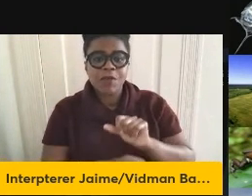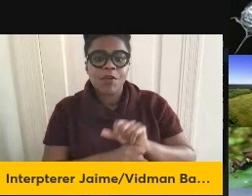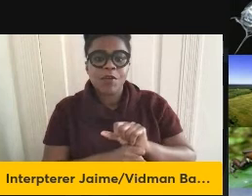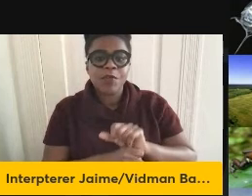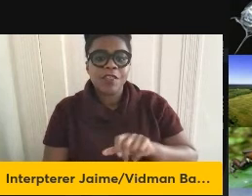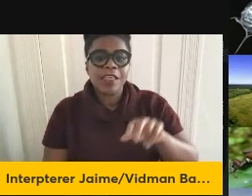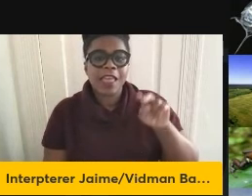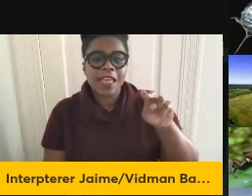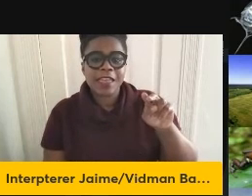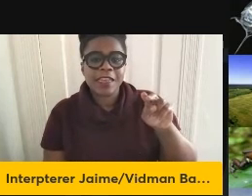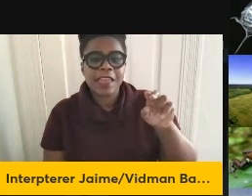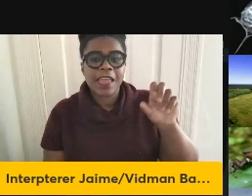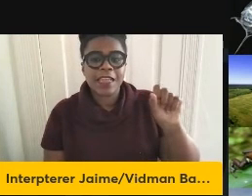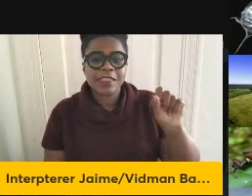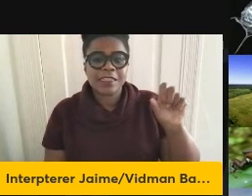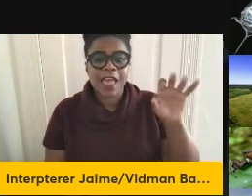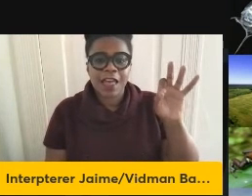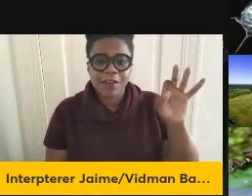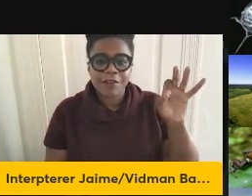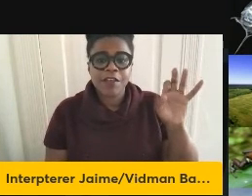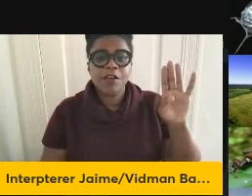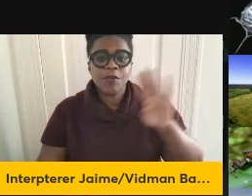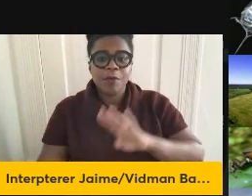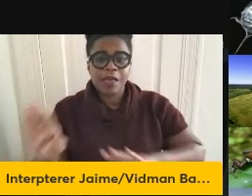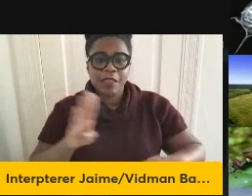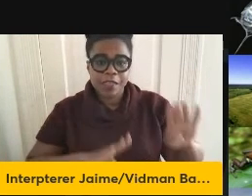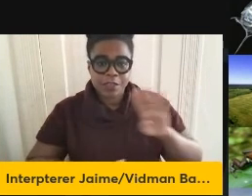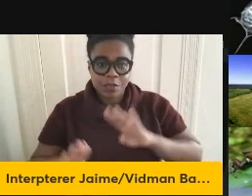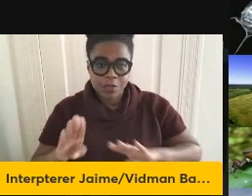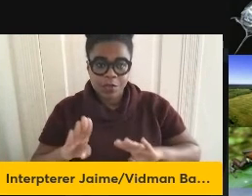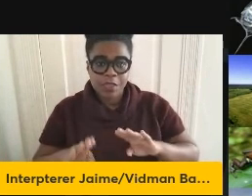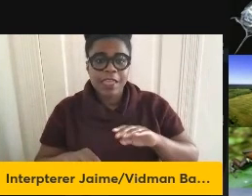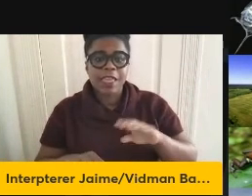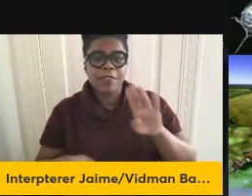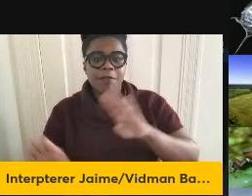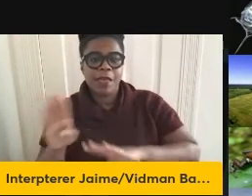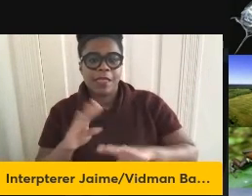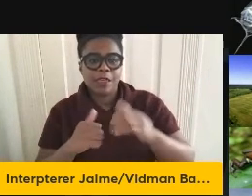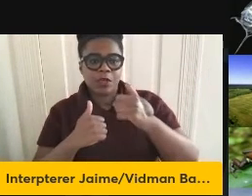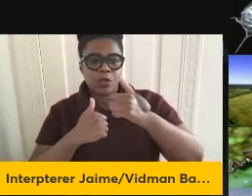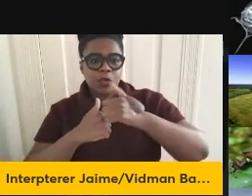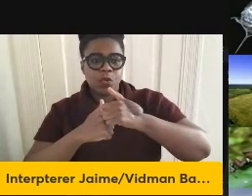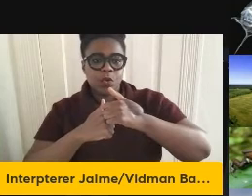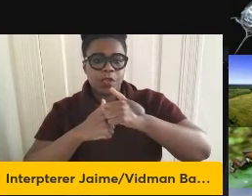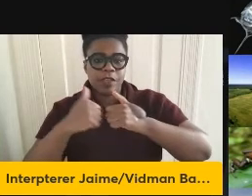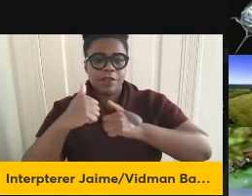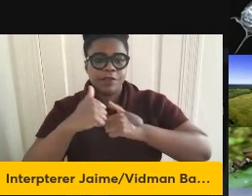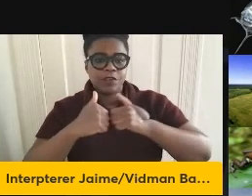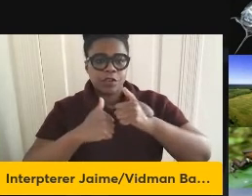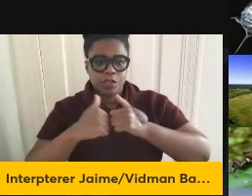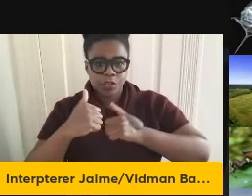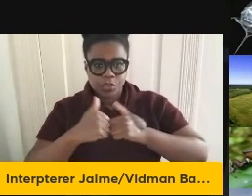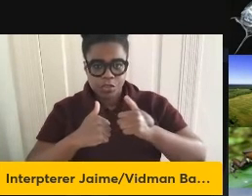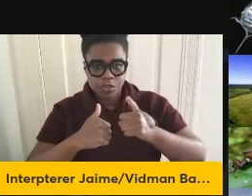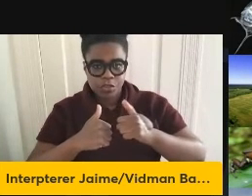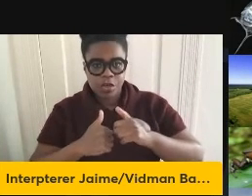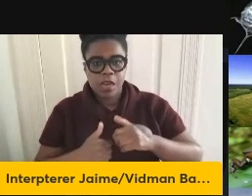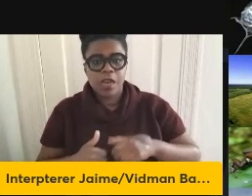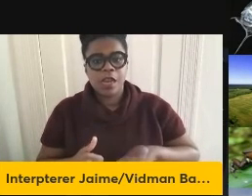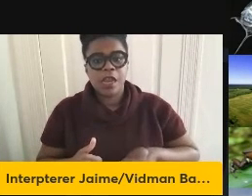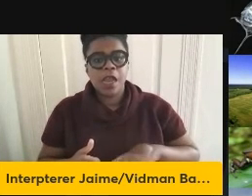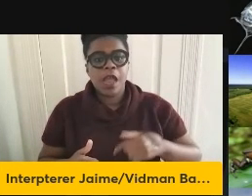in the Directorate for Biological Sciences, Division of Biological Infrastructure. And I'm primarily